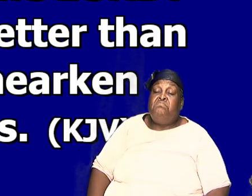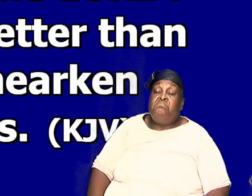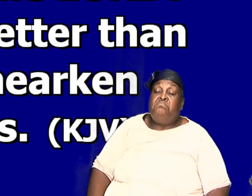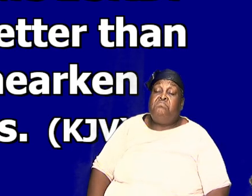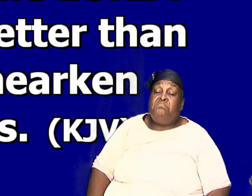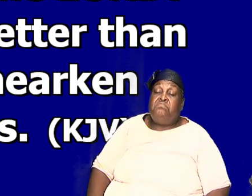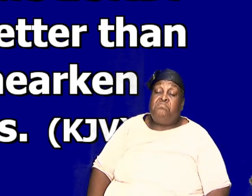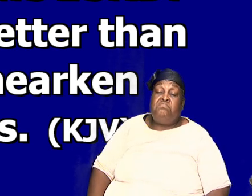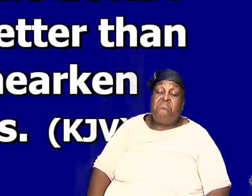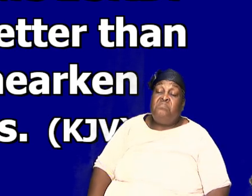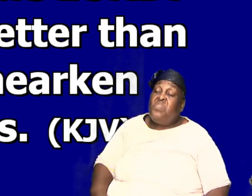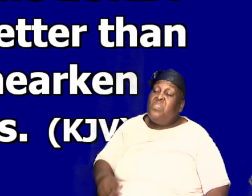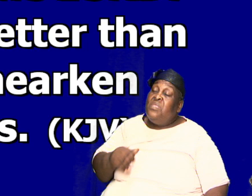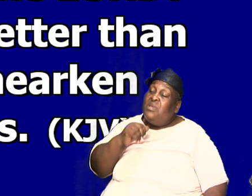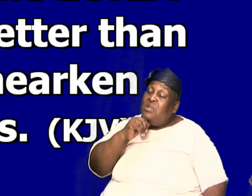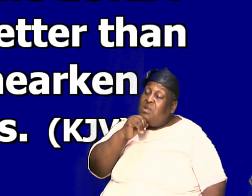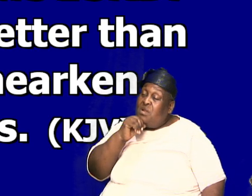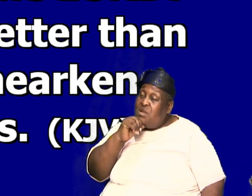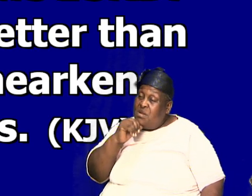he will not